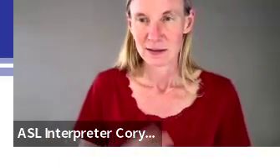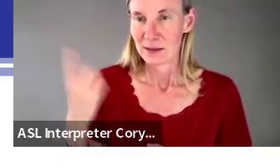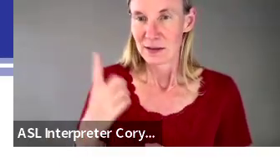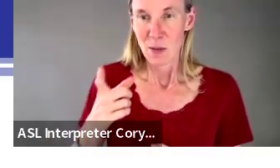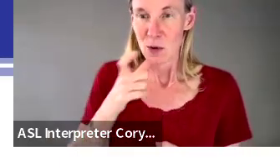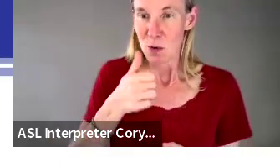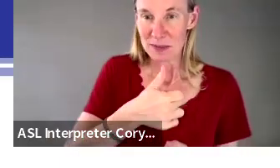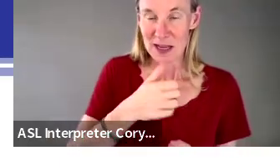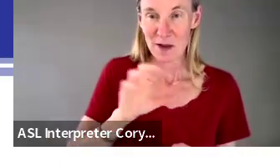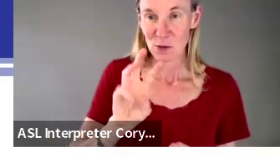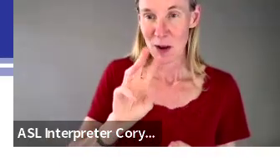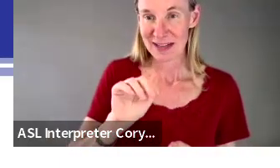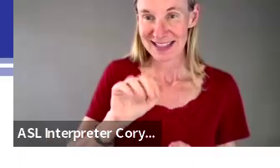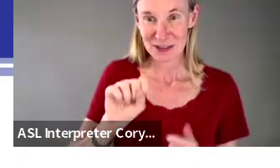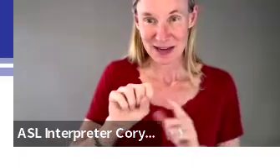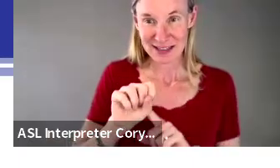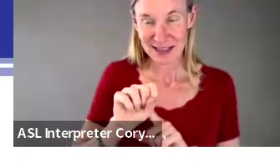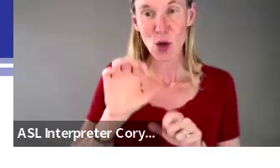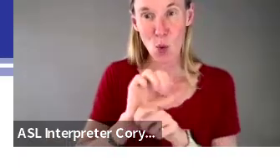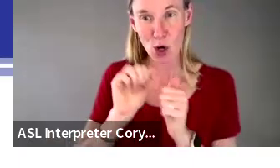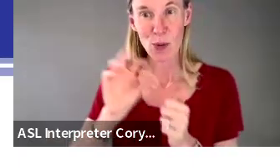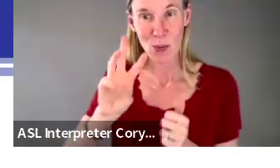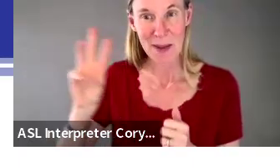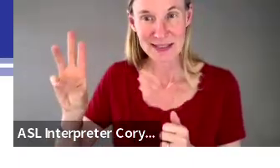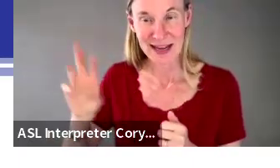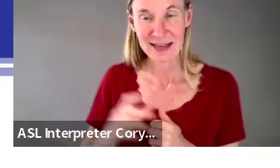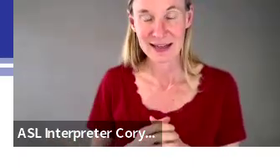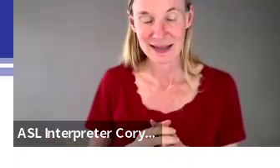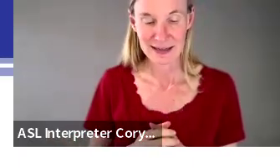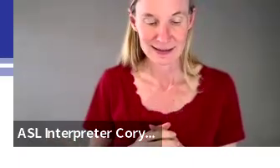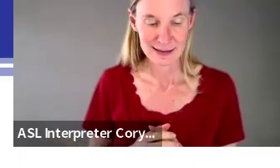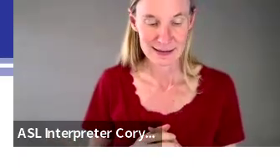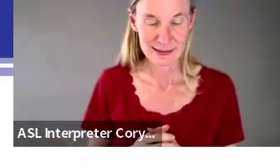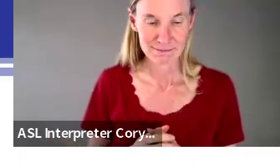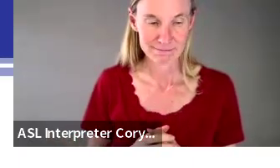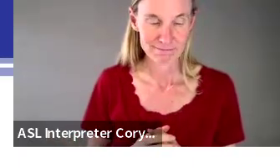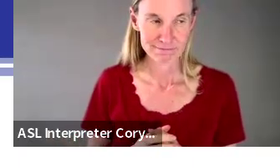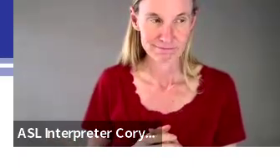access specialist may be working with websites, and a